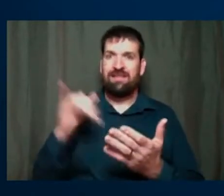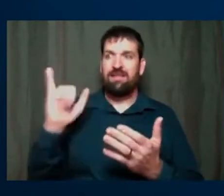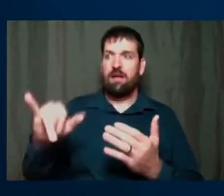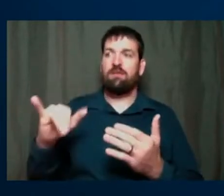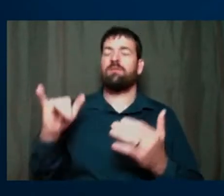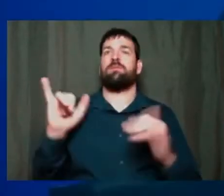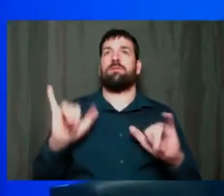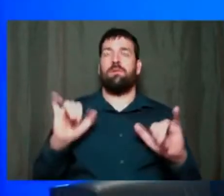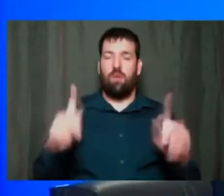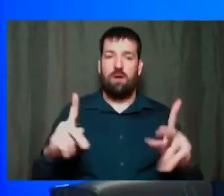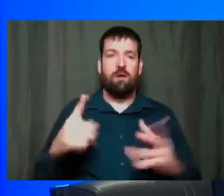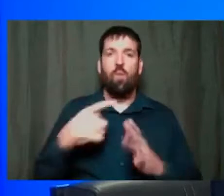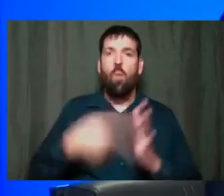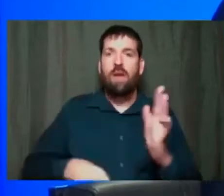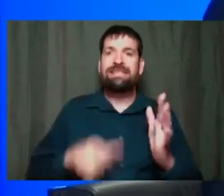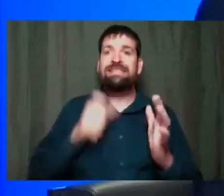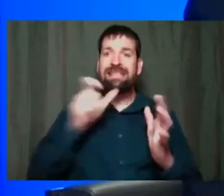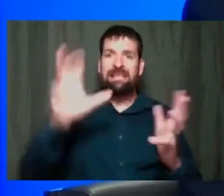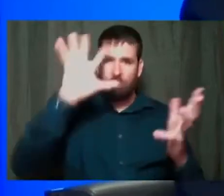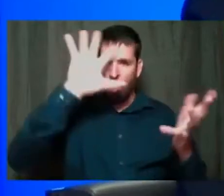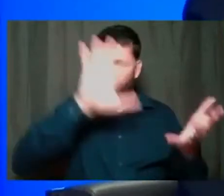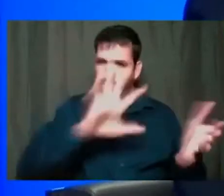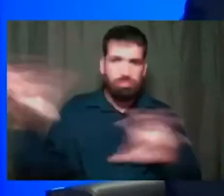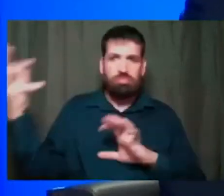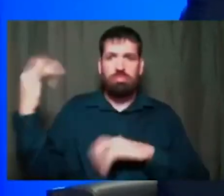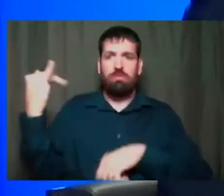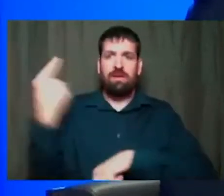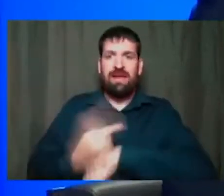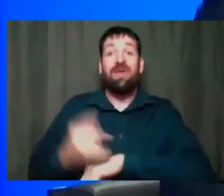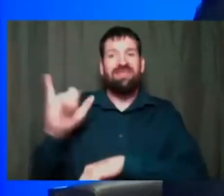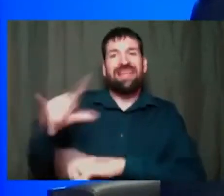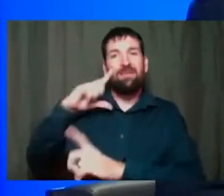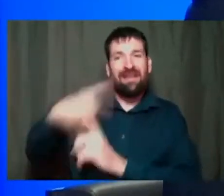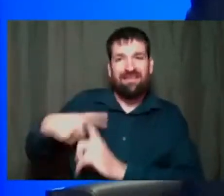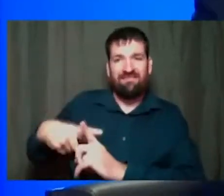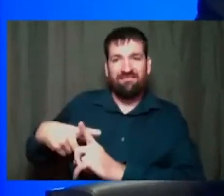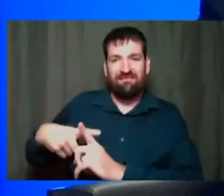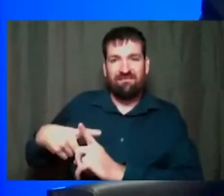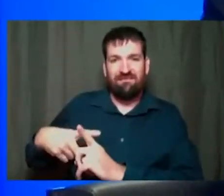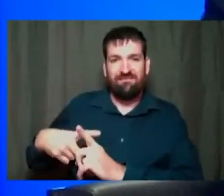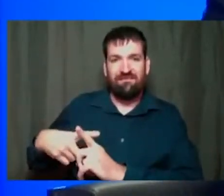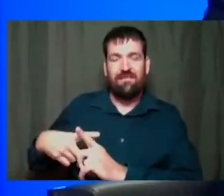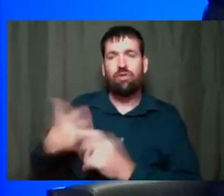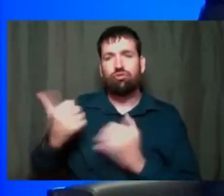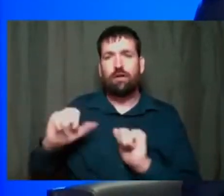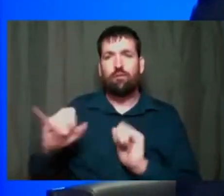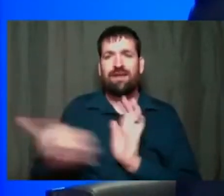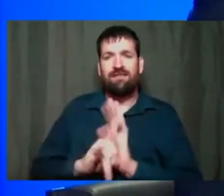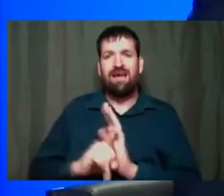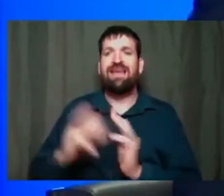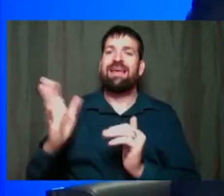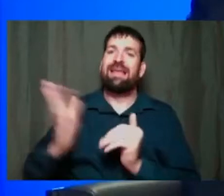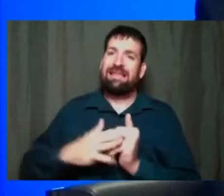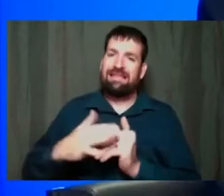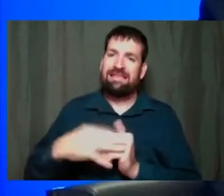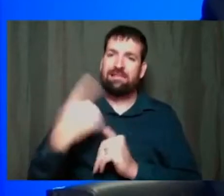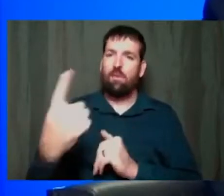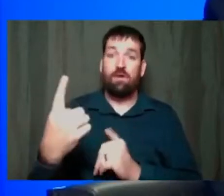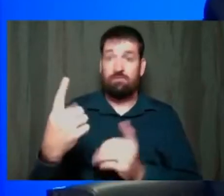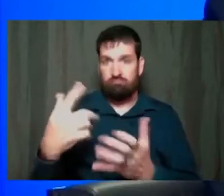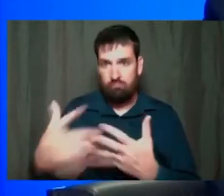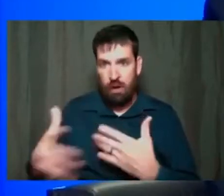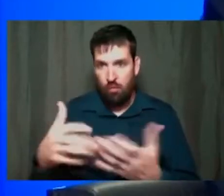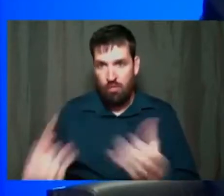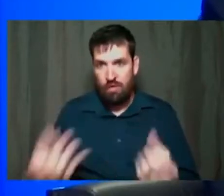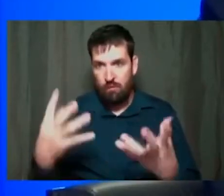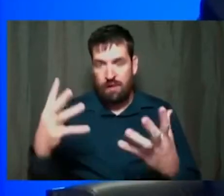what didn't crash and burn today? That's your positive. But trying to identify at least one, however many positive things that you can reflect and